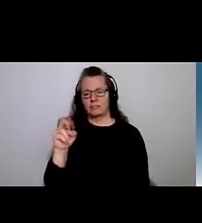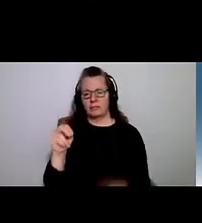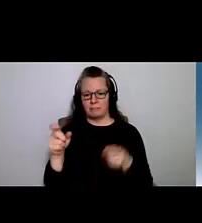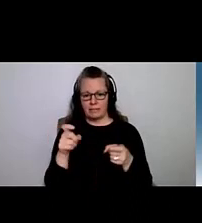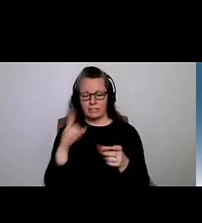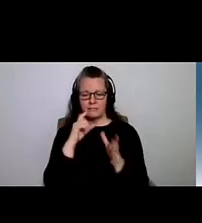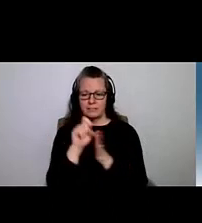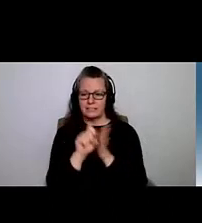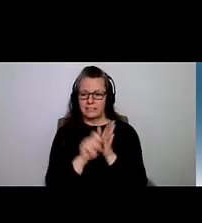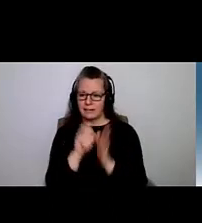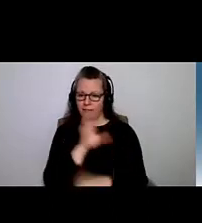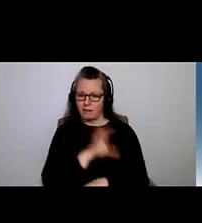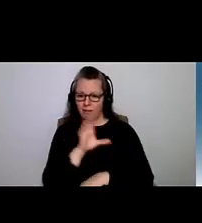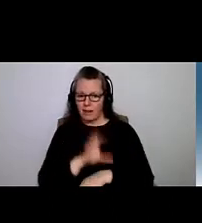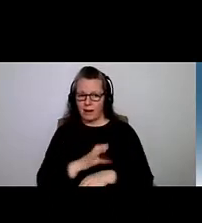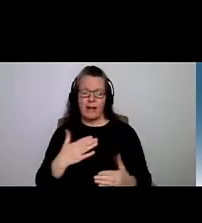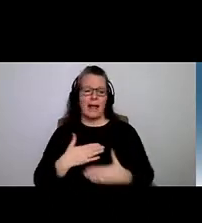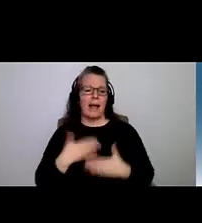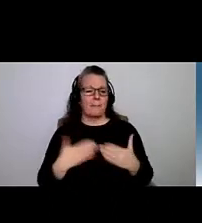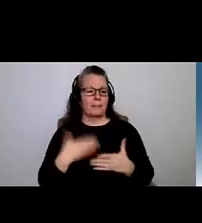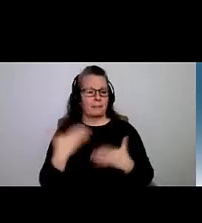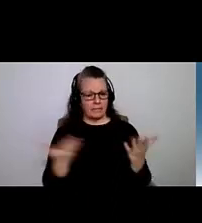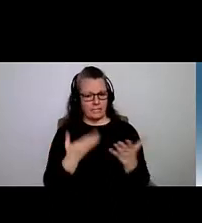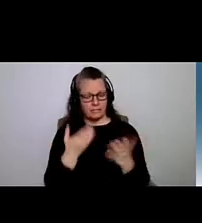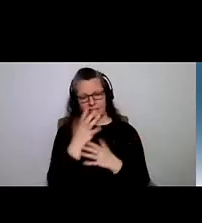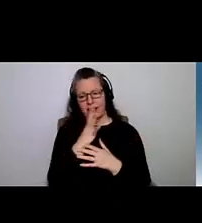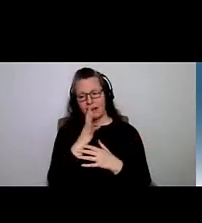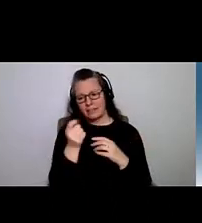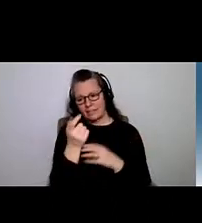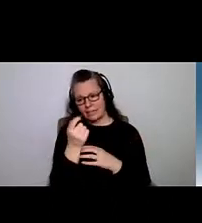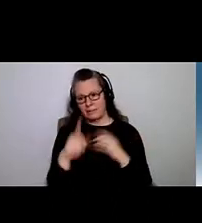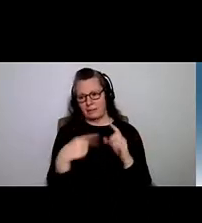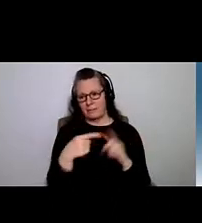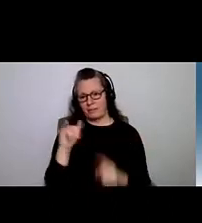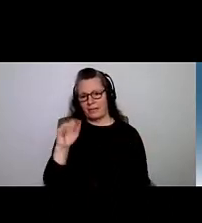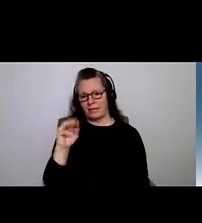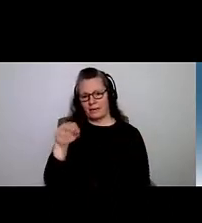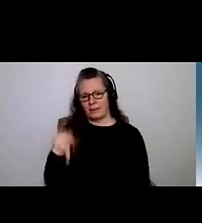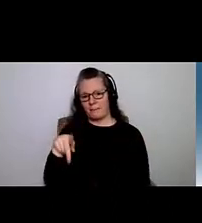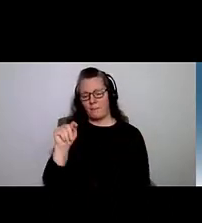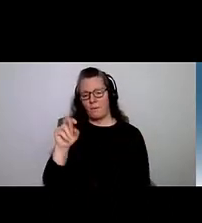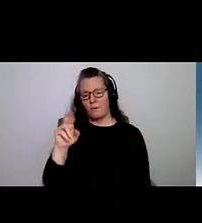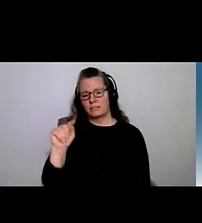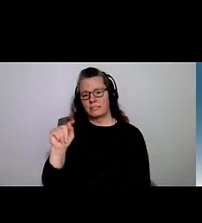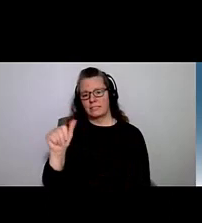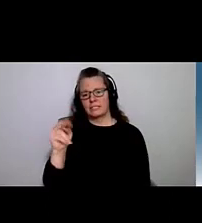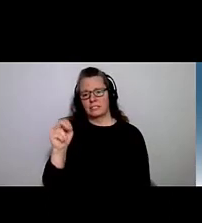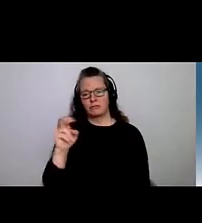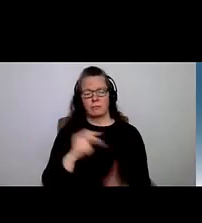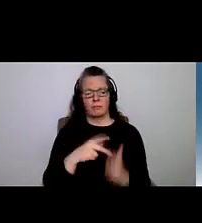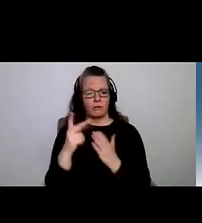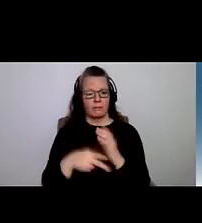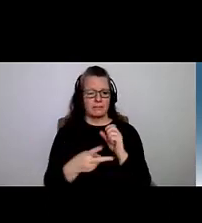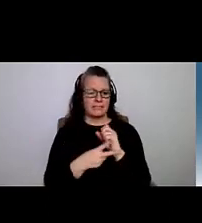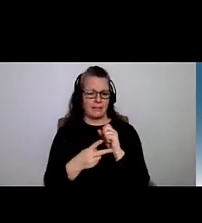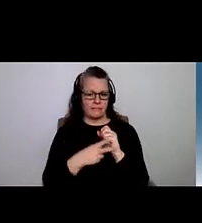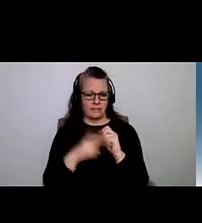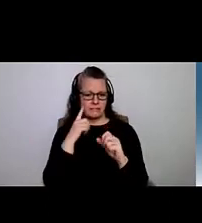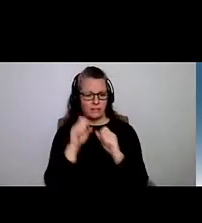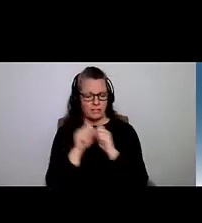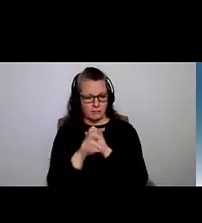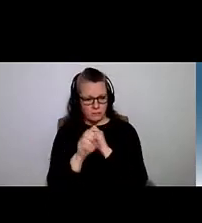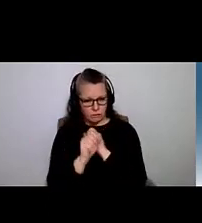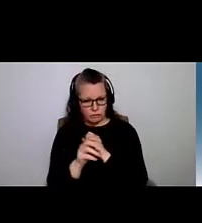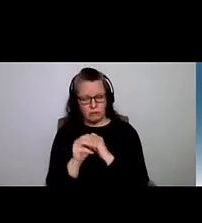here this morning to talk a little bit about the importation program and the savings the program will bring to the commercial market in Colorado to the benefit